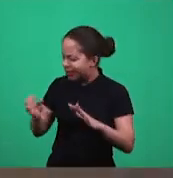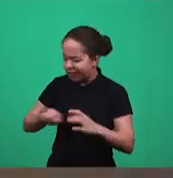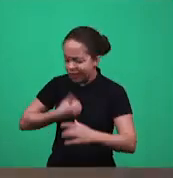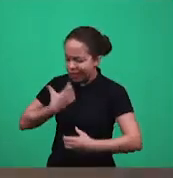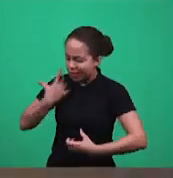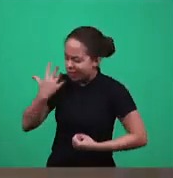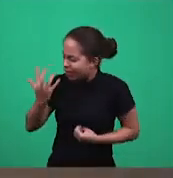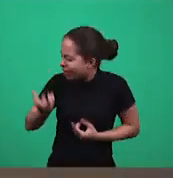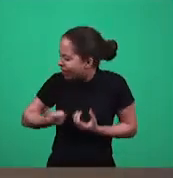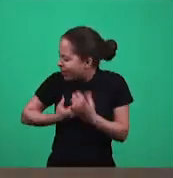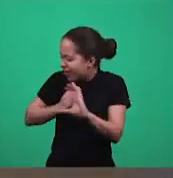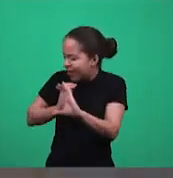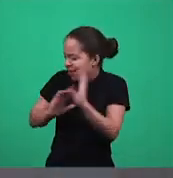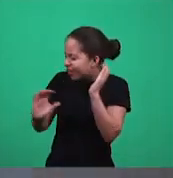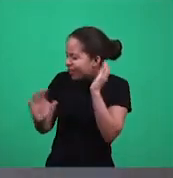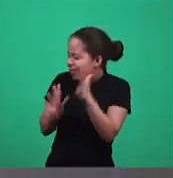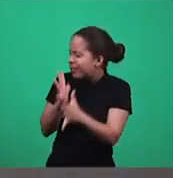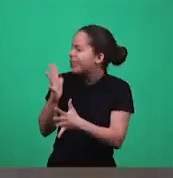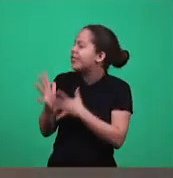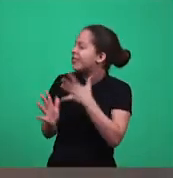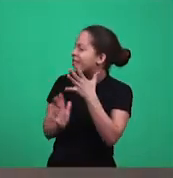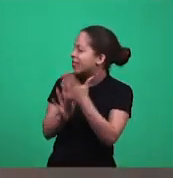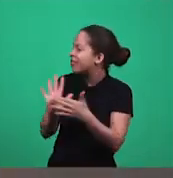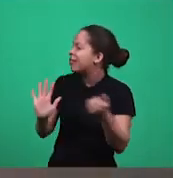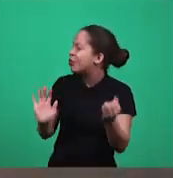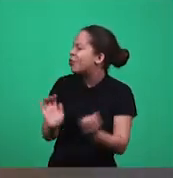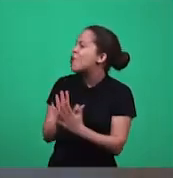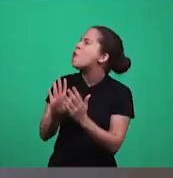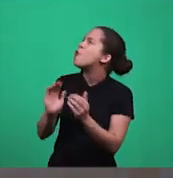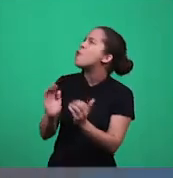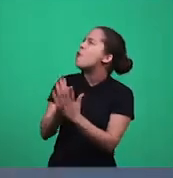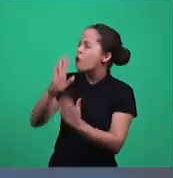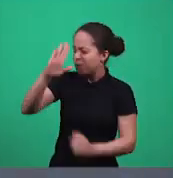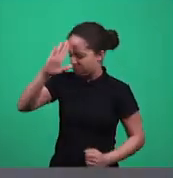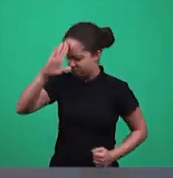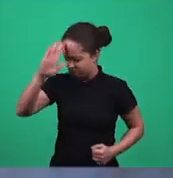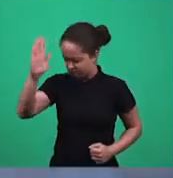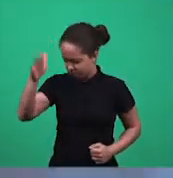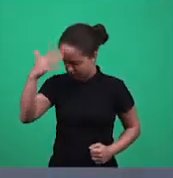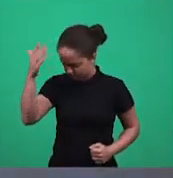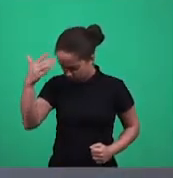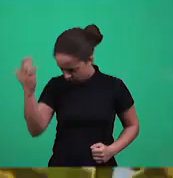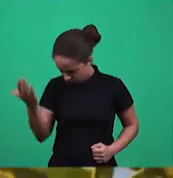All beings sing your praises.